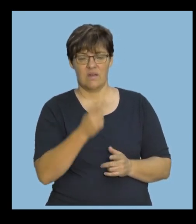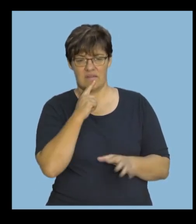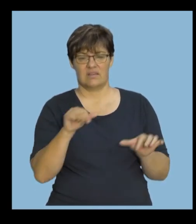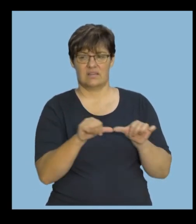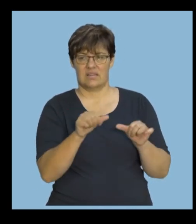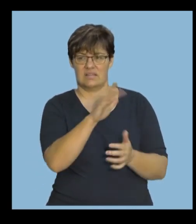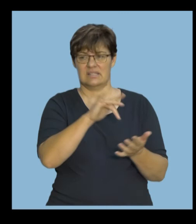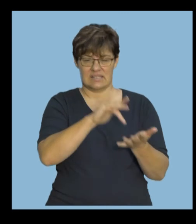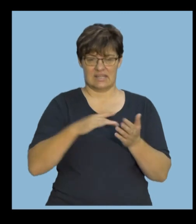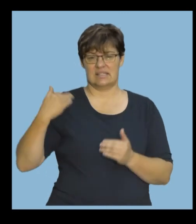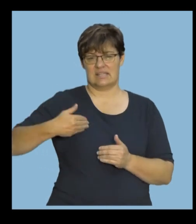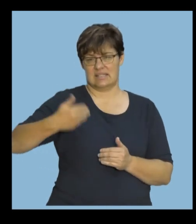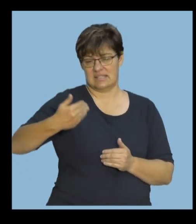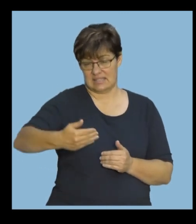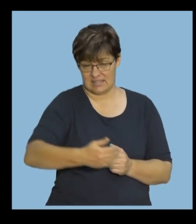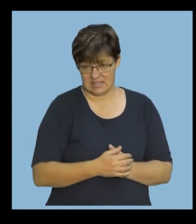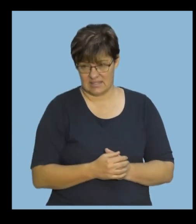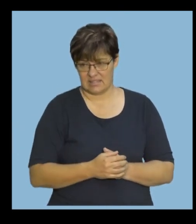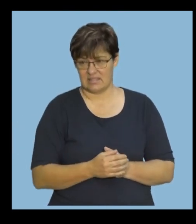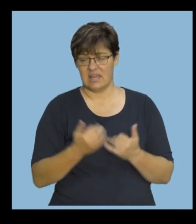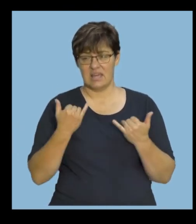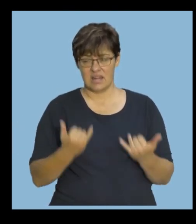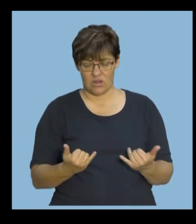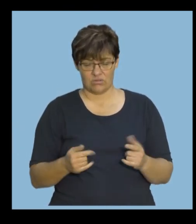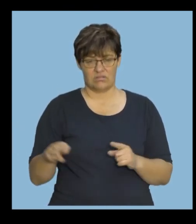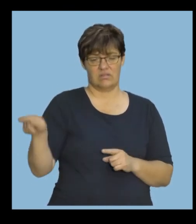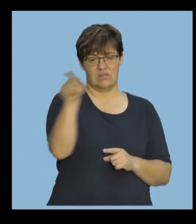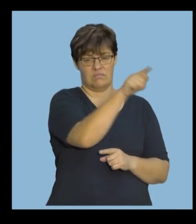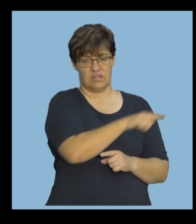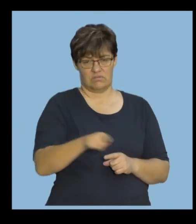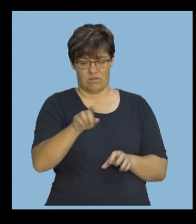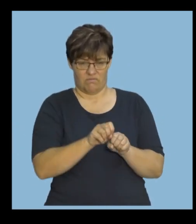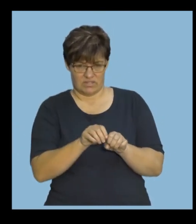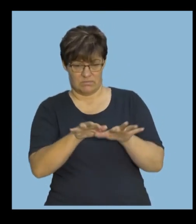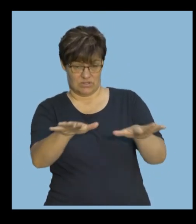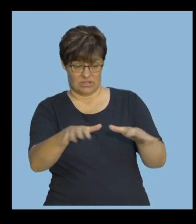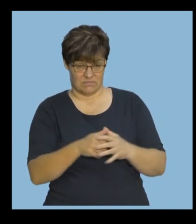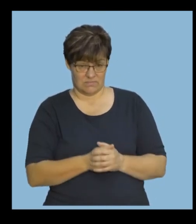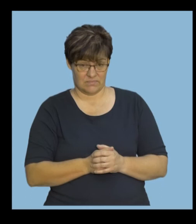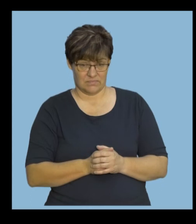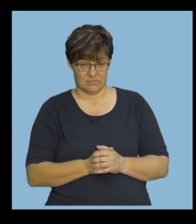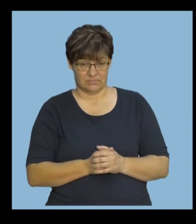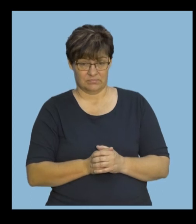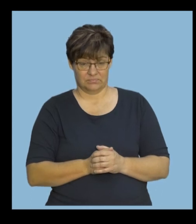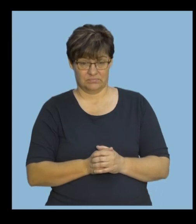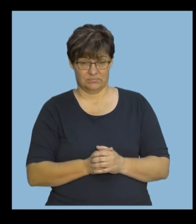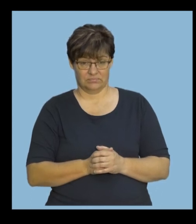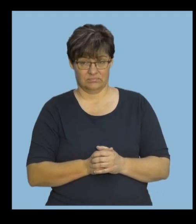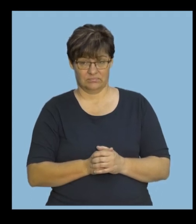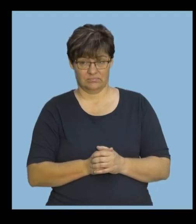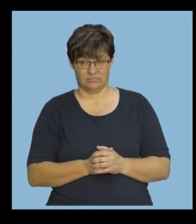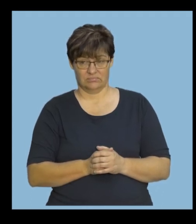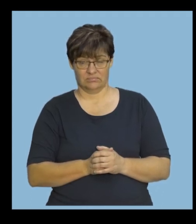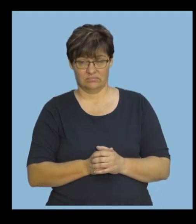and which is measure of central tendency, and here is measure of dispersion. Okay.